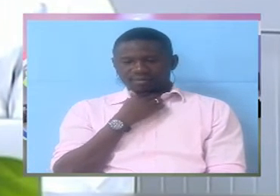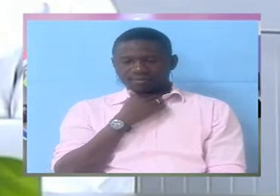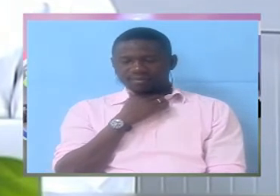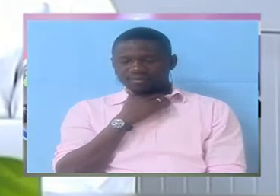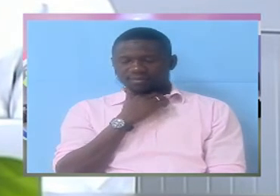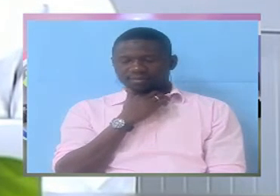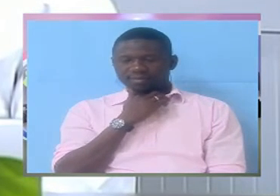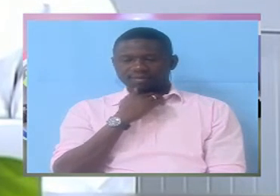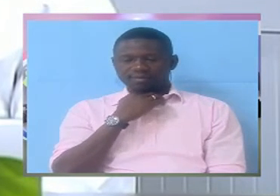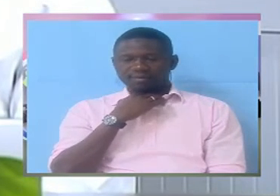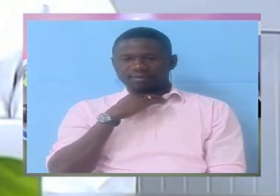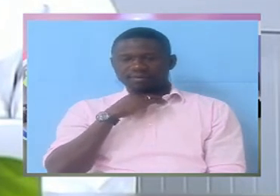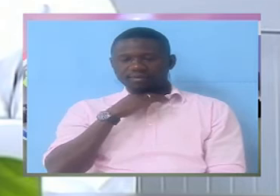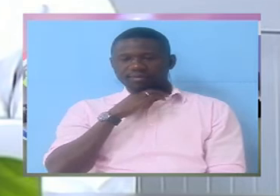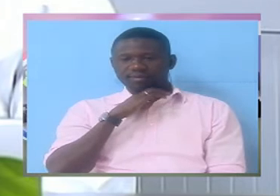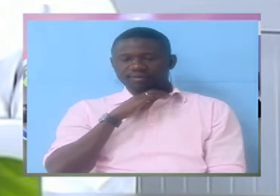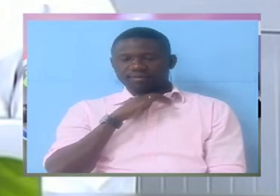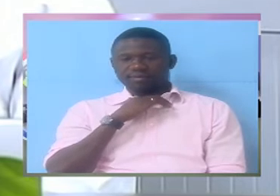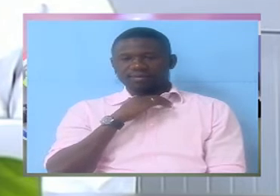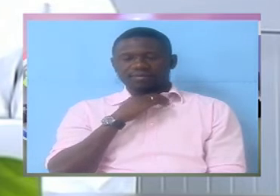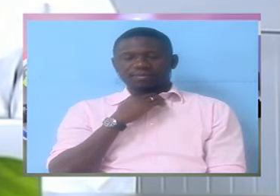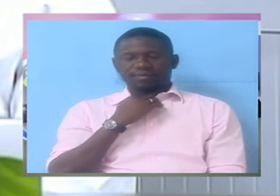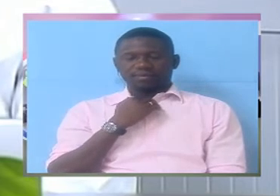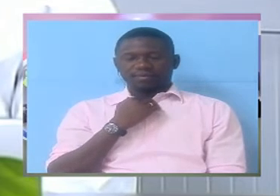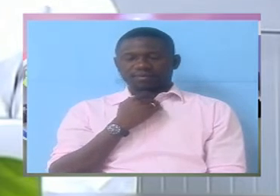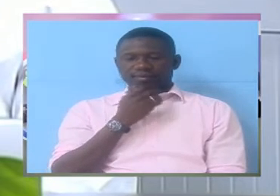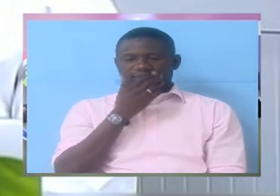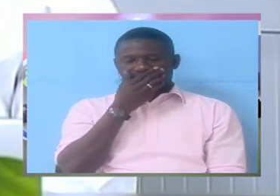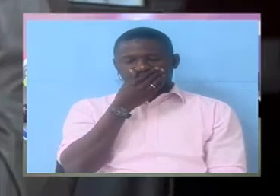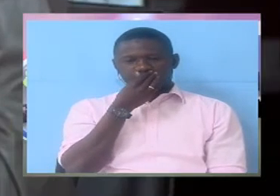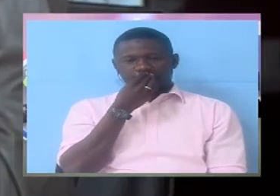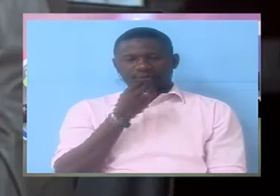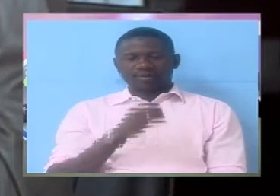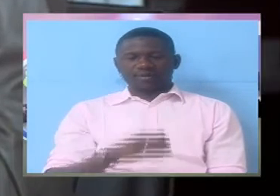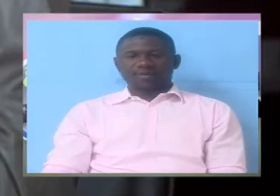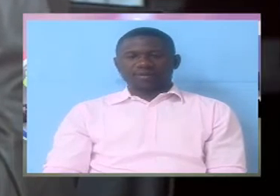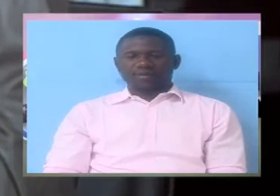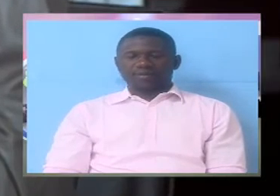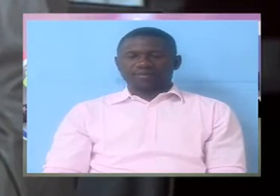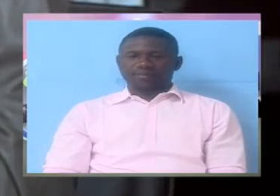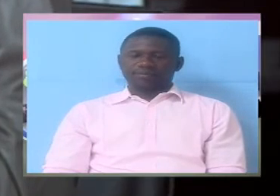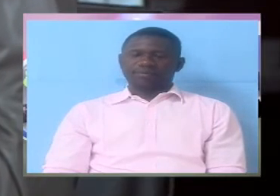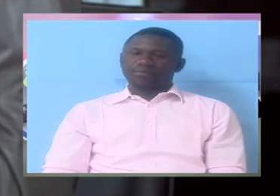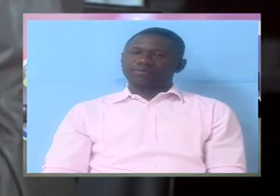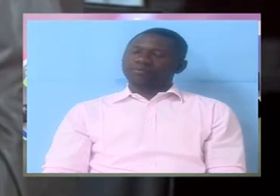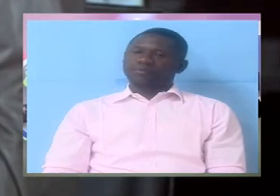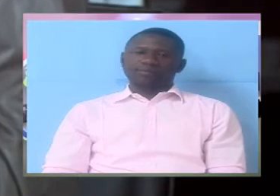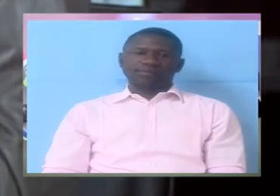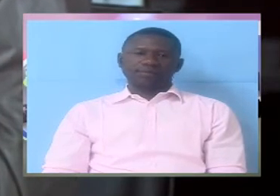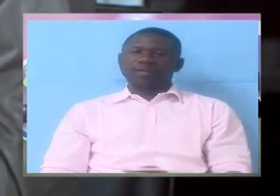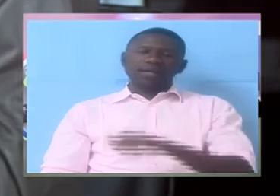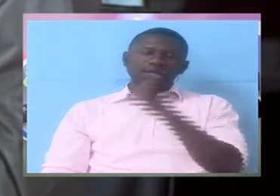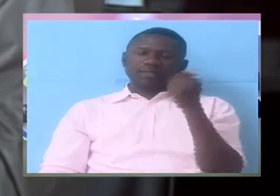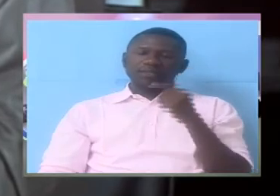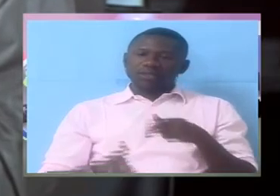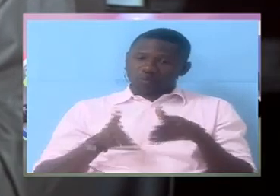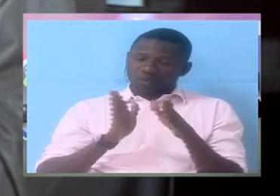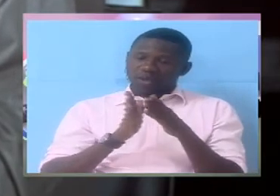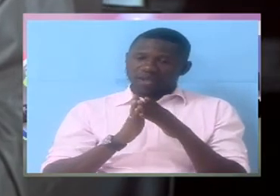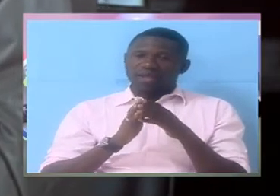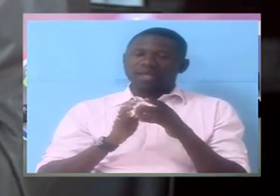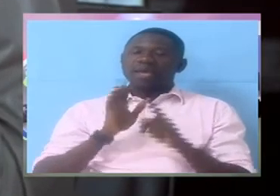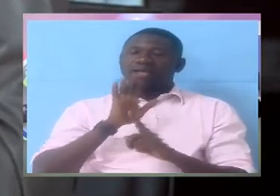crimes. This is the type of action you can take against them. And you know, when the mayor longo naturally time to fall ya netala cinema